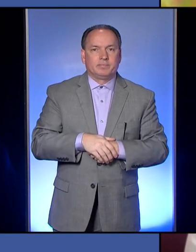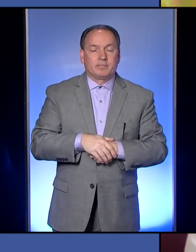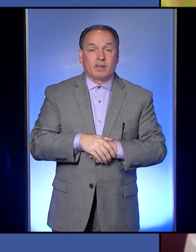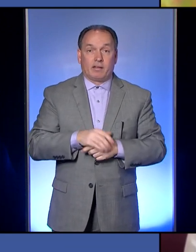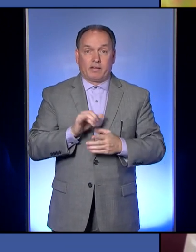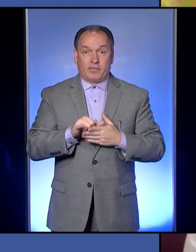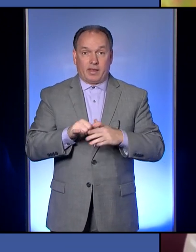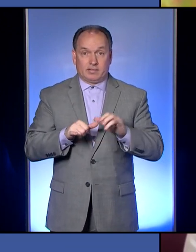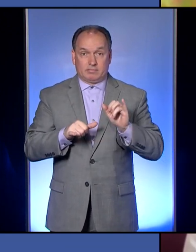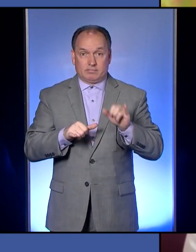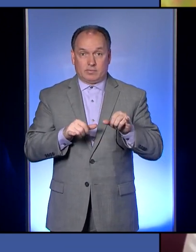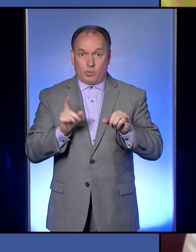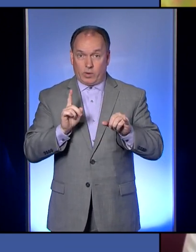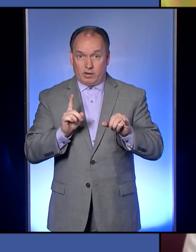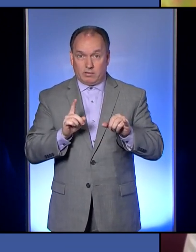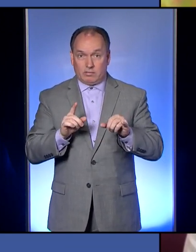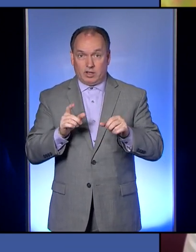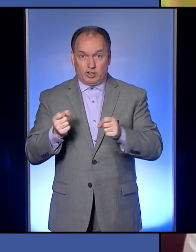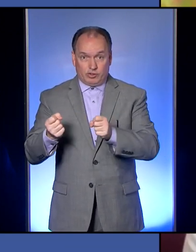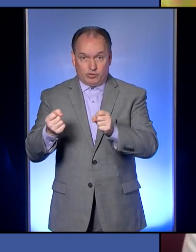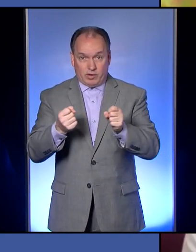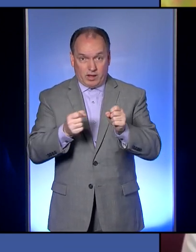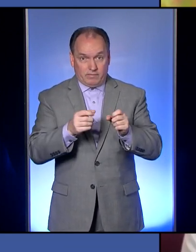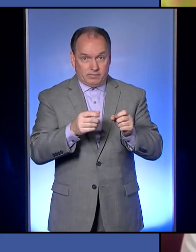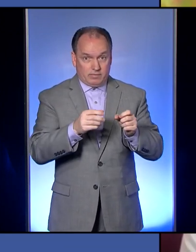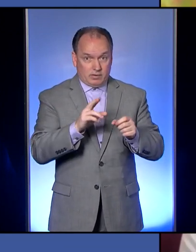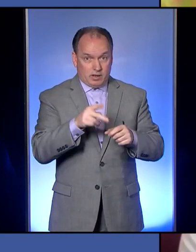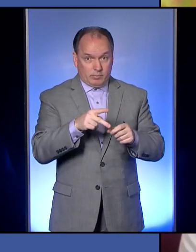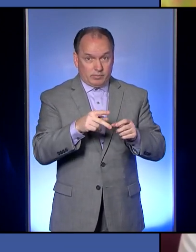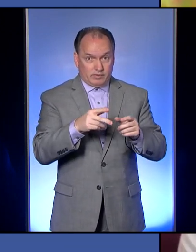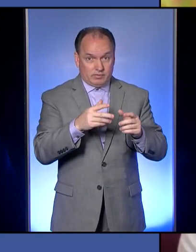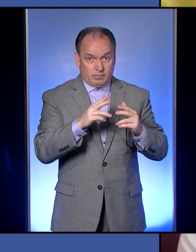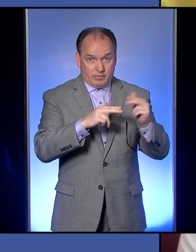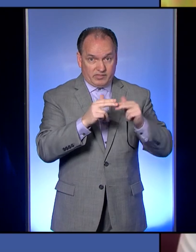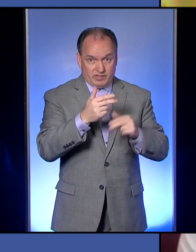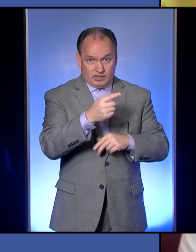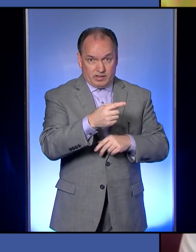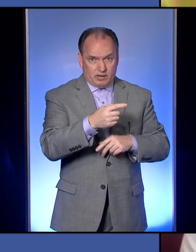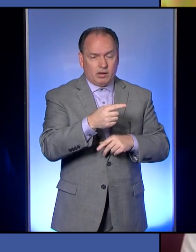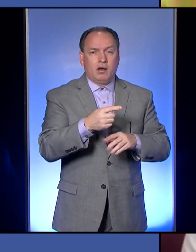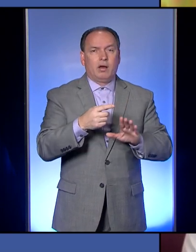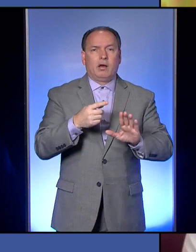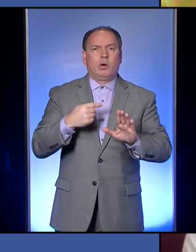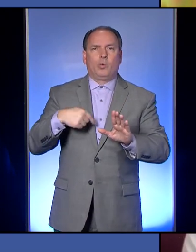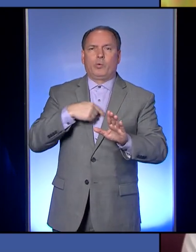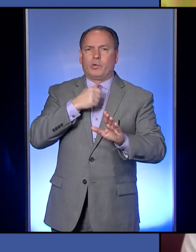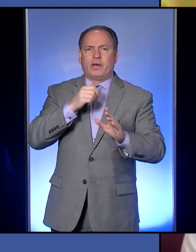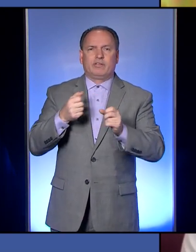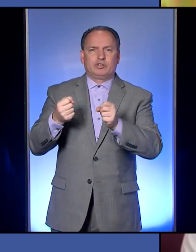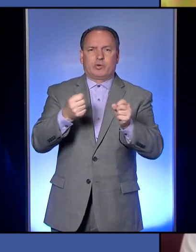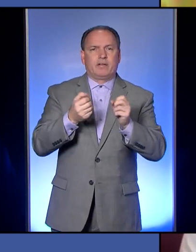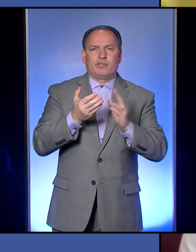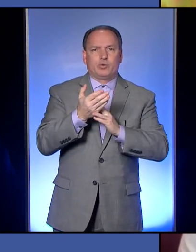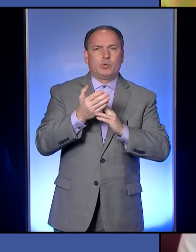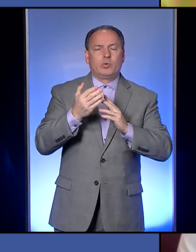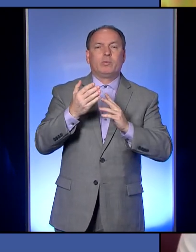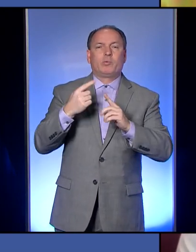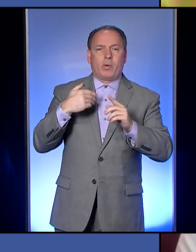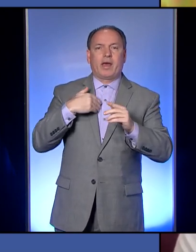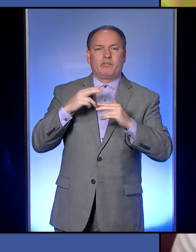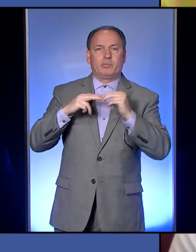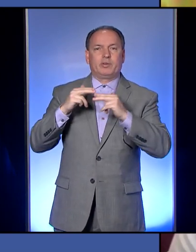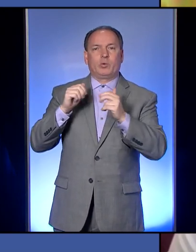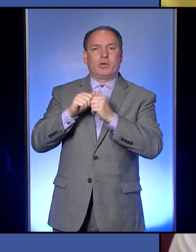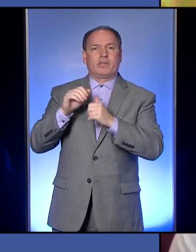drive-up facility there that recently opened here? We don't have a drive-through facility. We do have a building